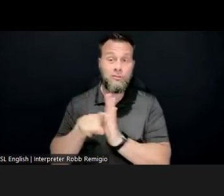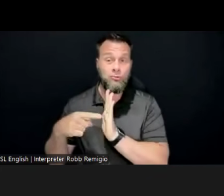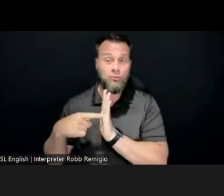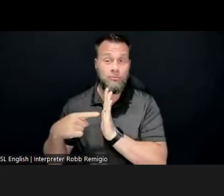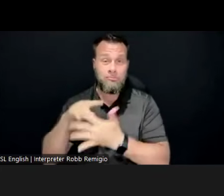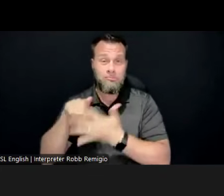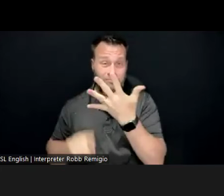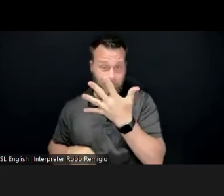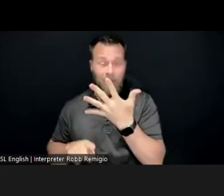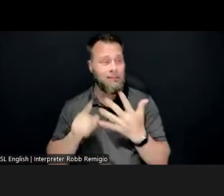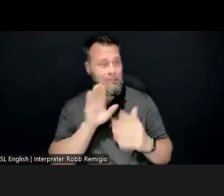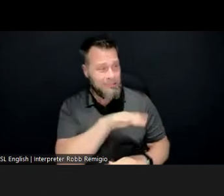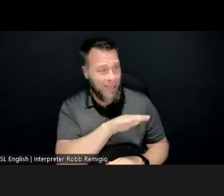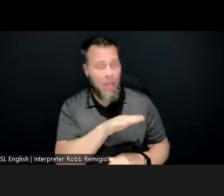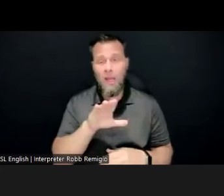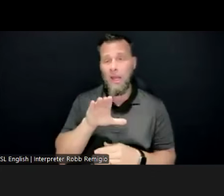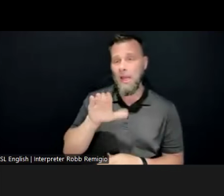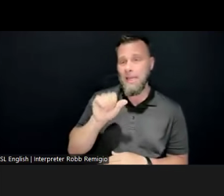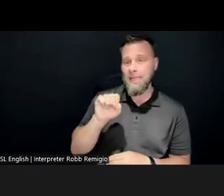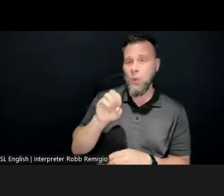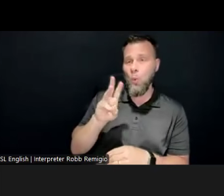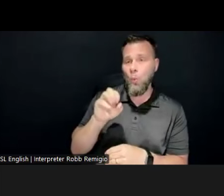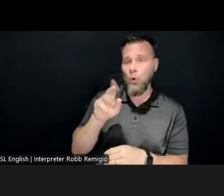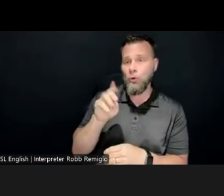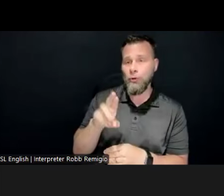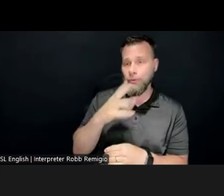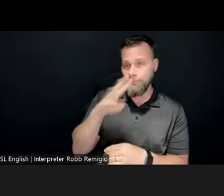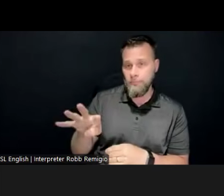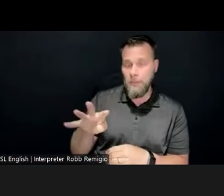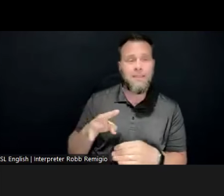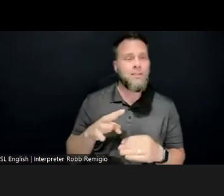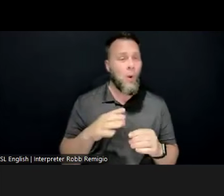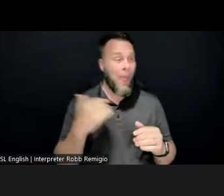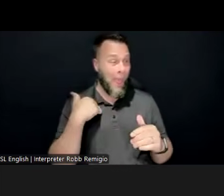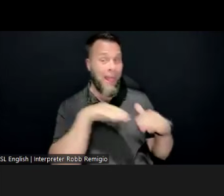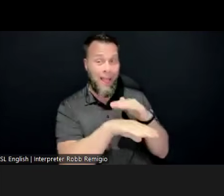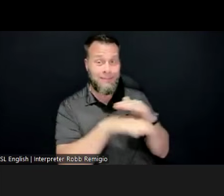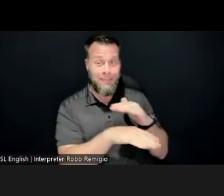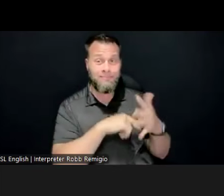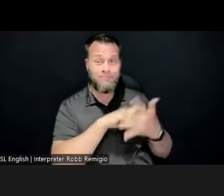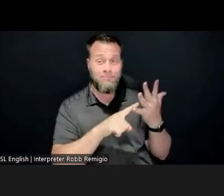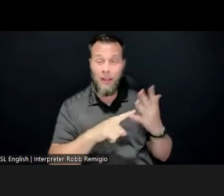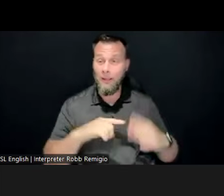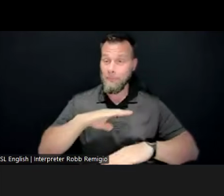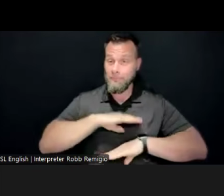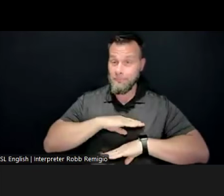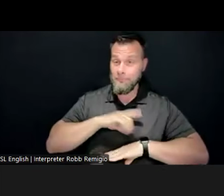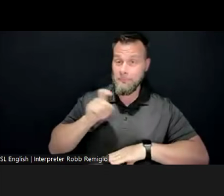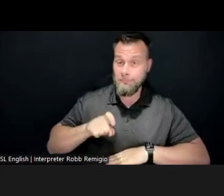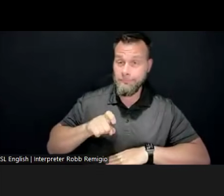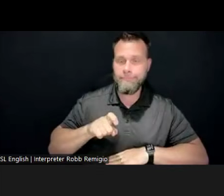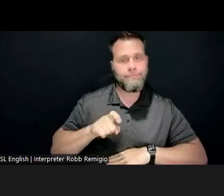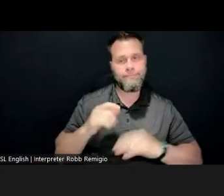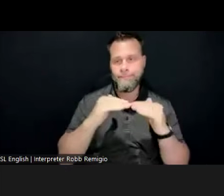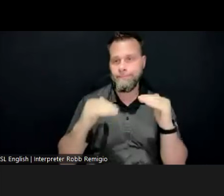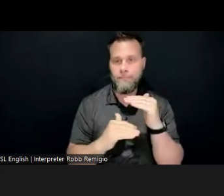So even when youth had access to care, it also didn't always meet their needs. And many also felt that there were